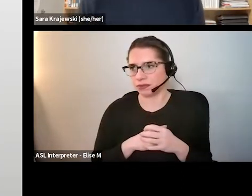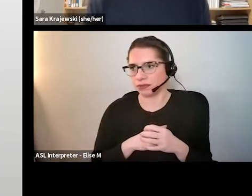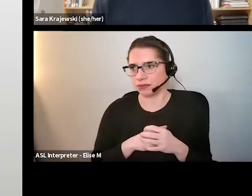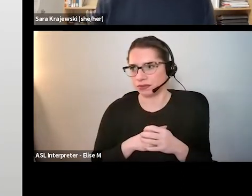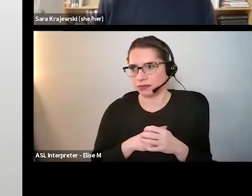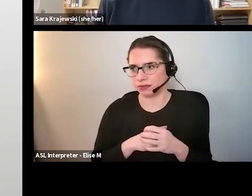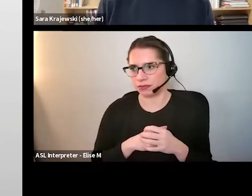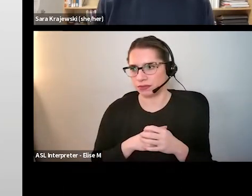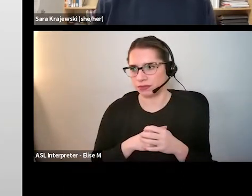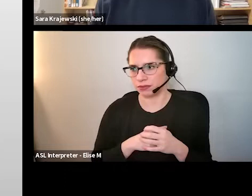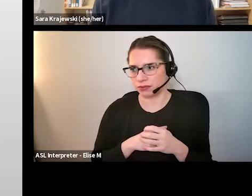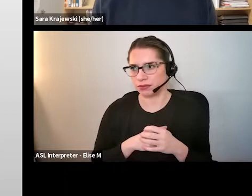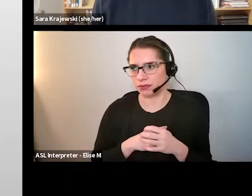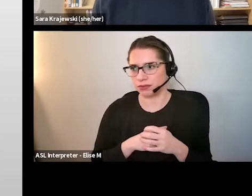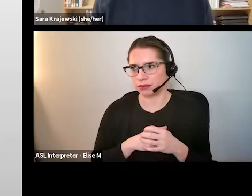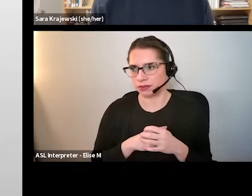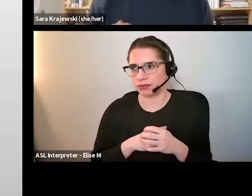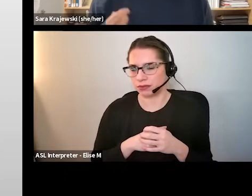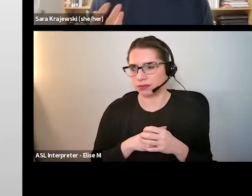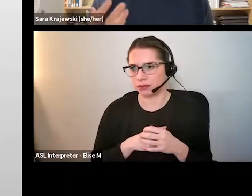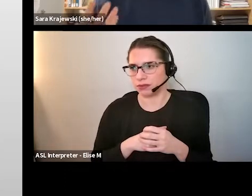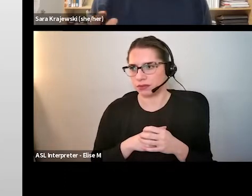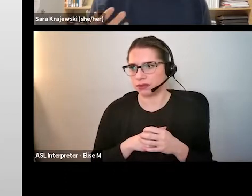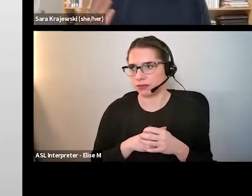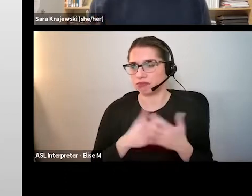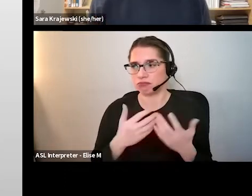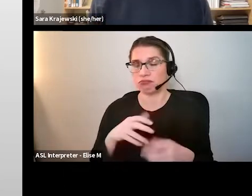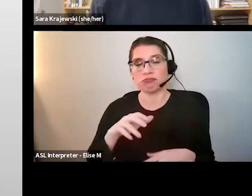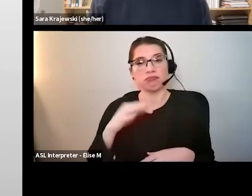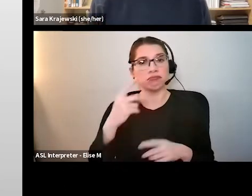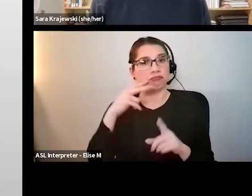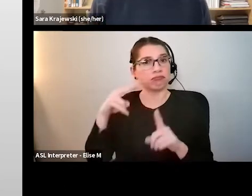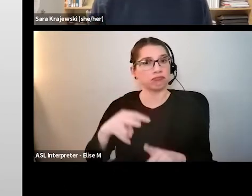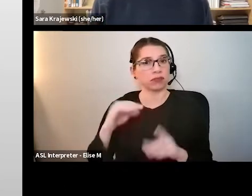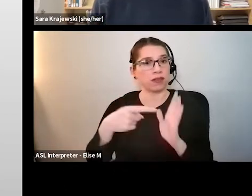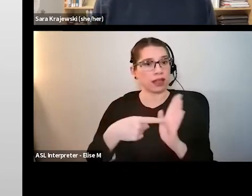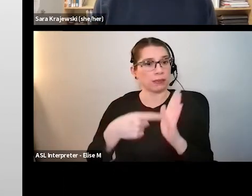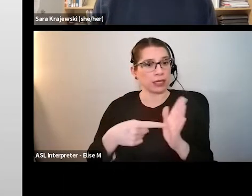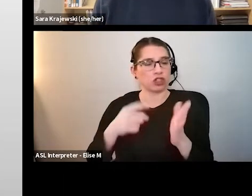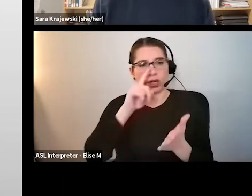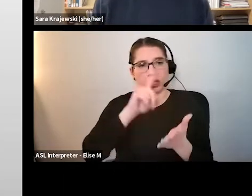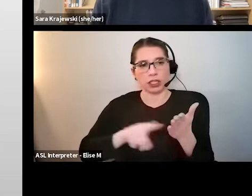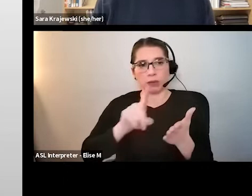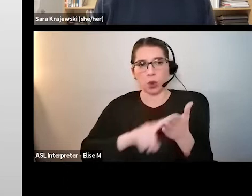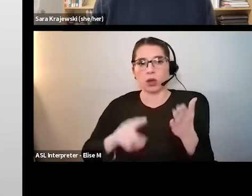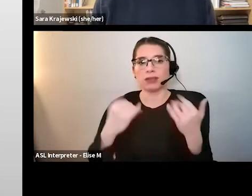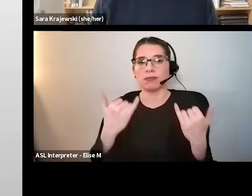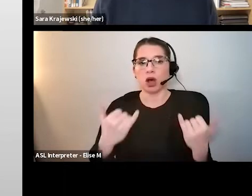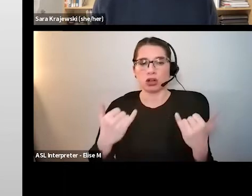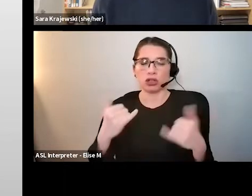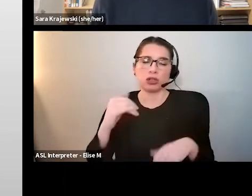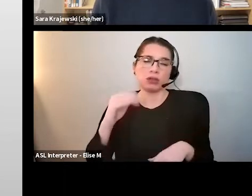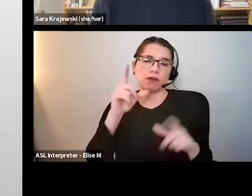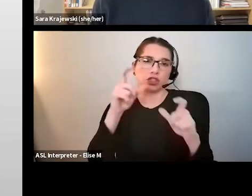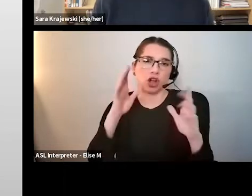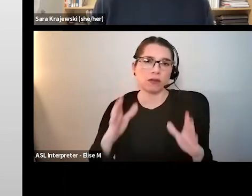Another section of the exhibition explores the important innovations of modernist photographers in Mexico,